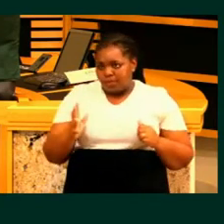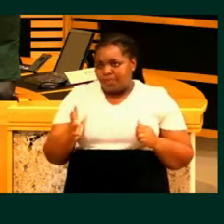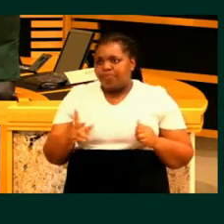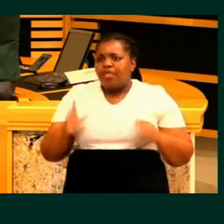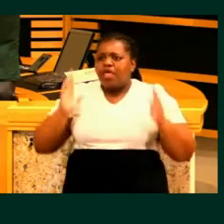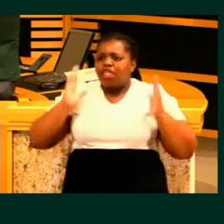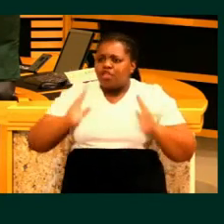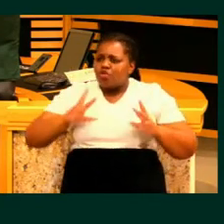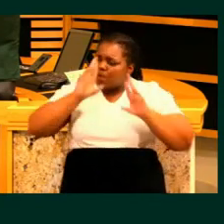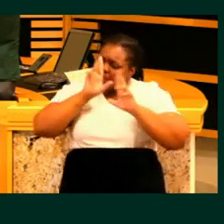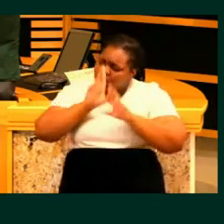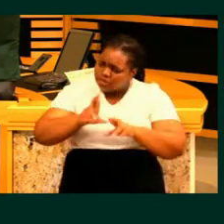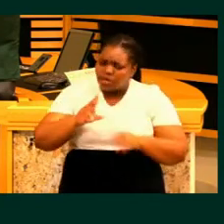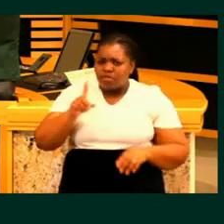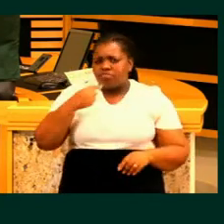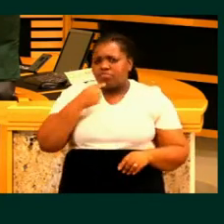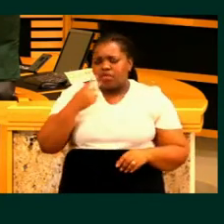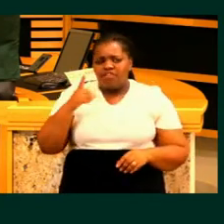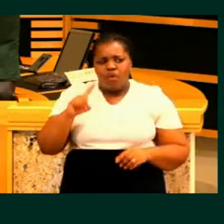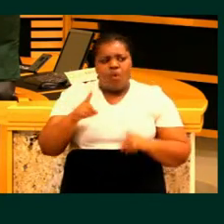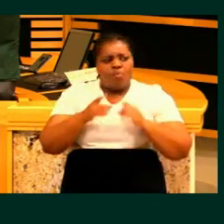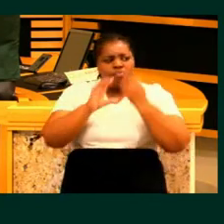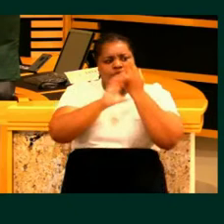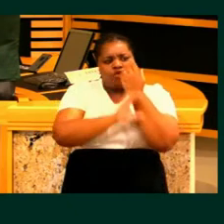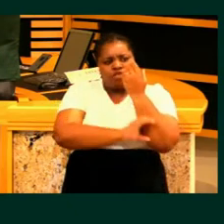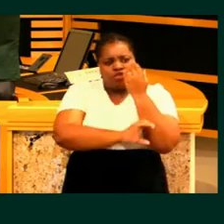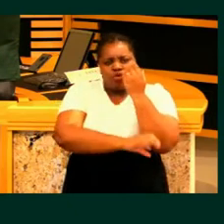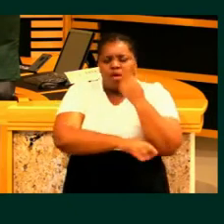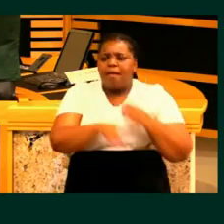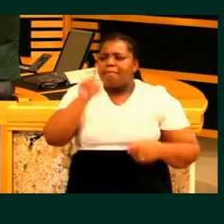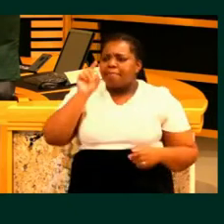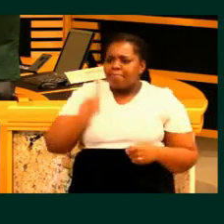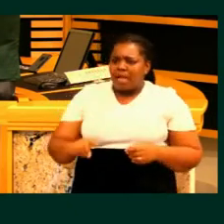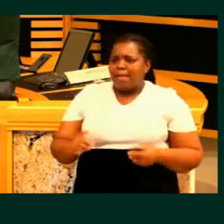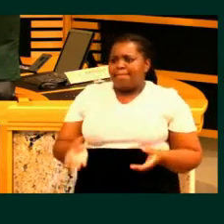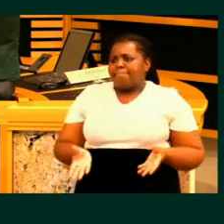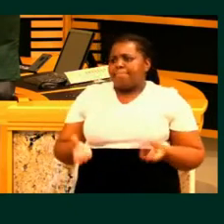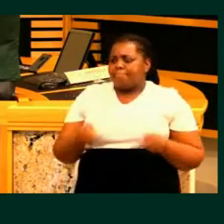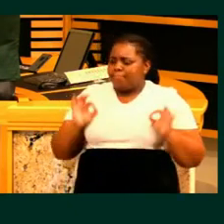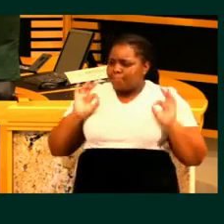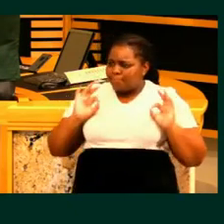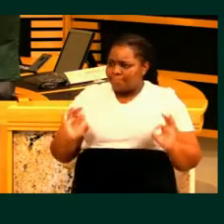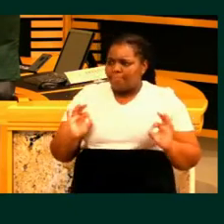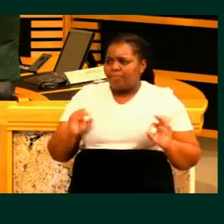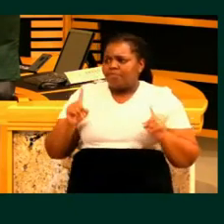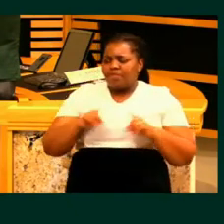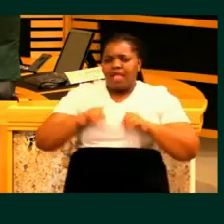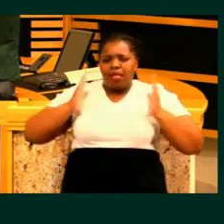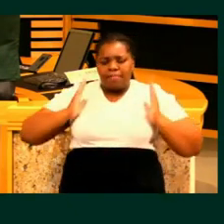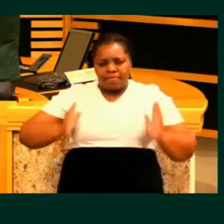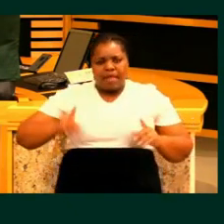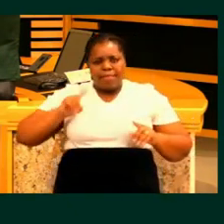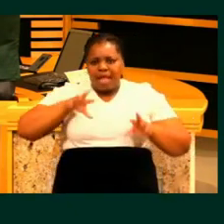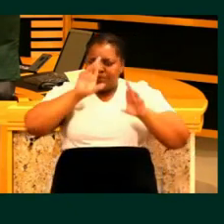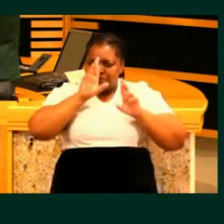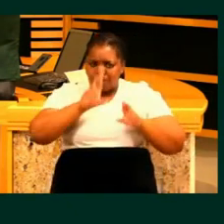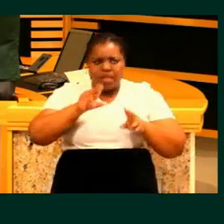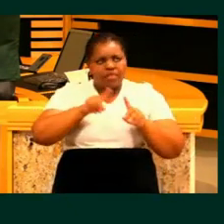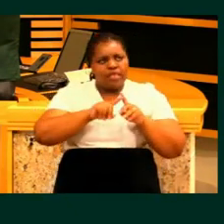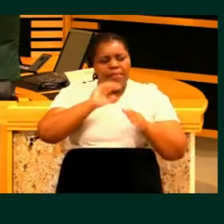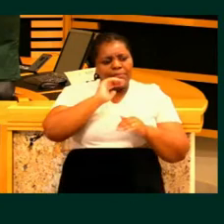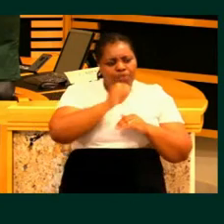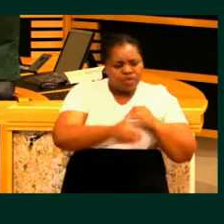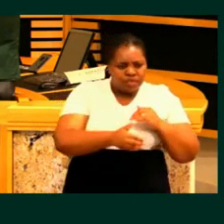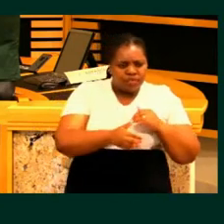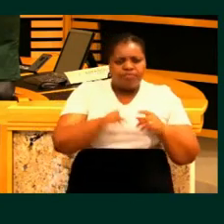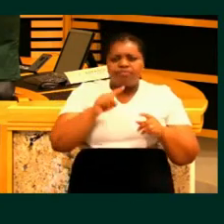guaranteed by section 10 of the South Constitution to have one inherent dignity as a human being respected and protected